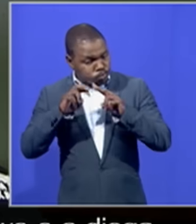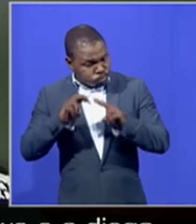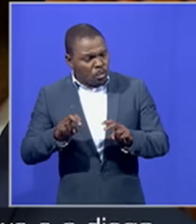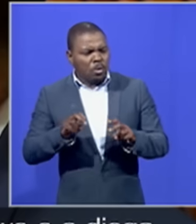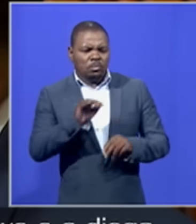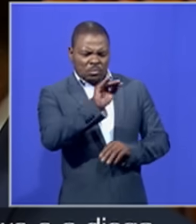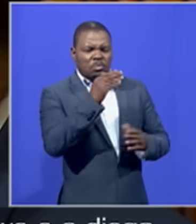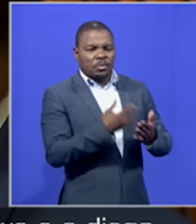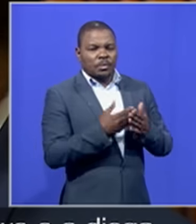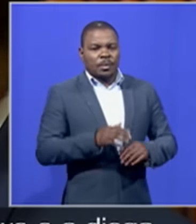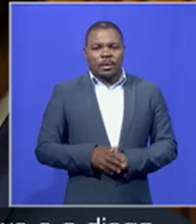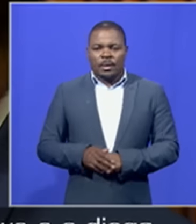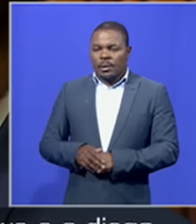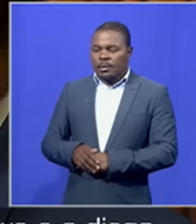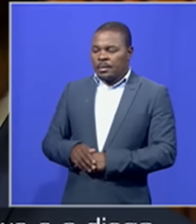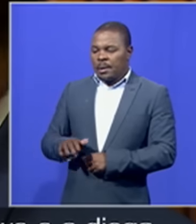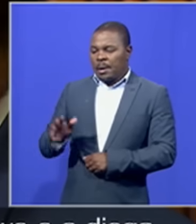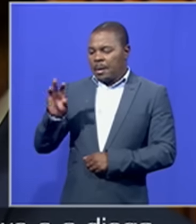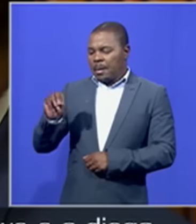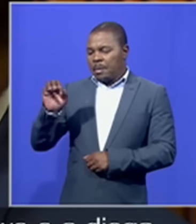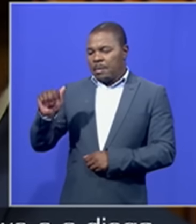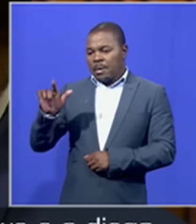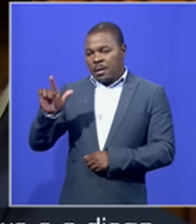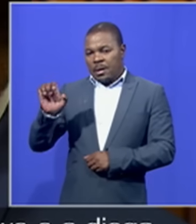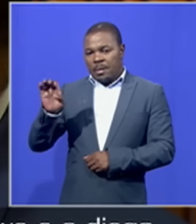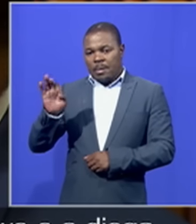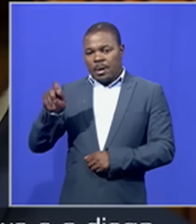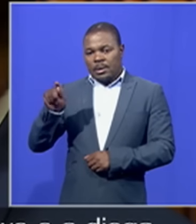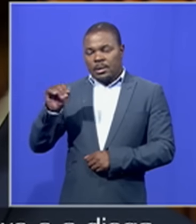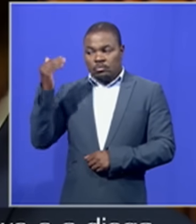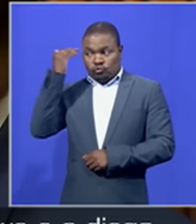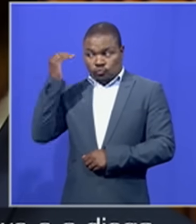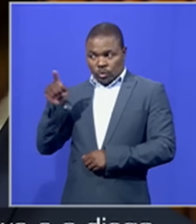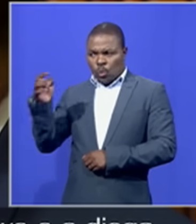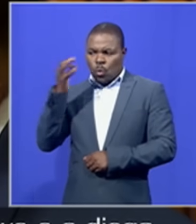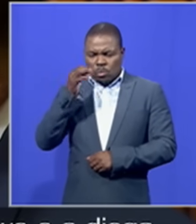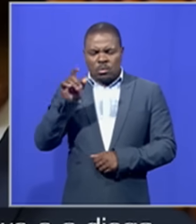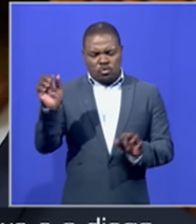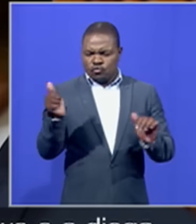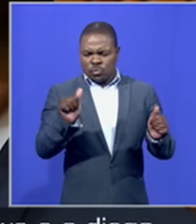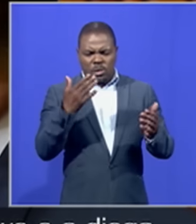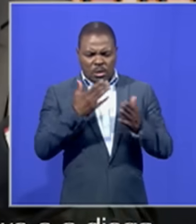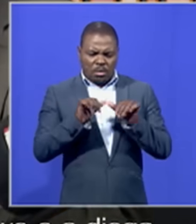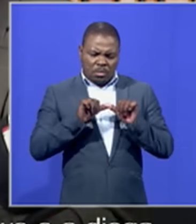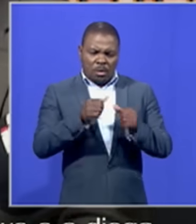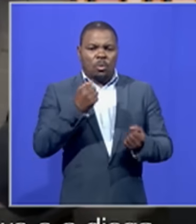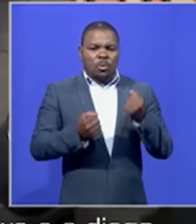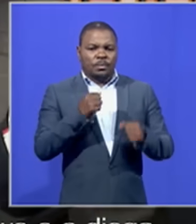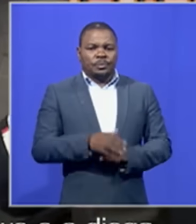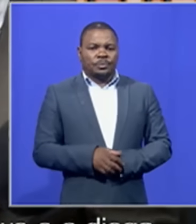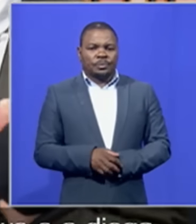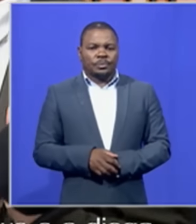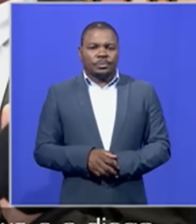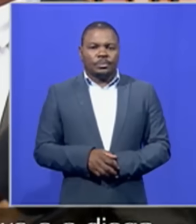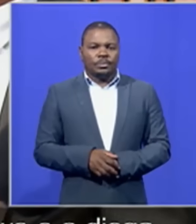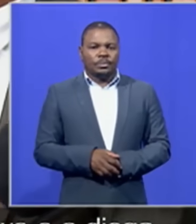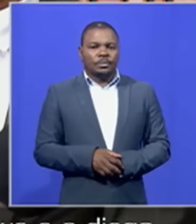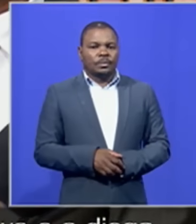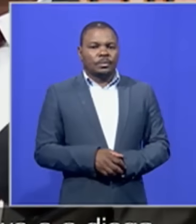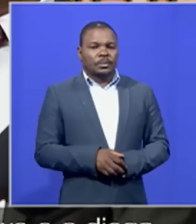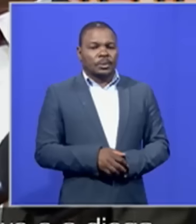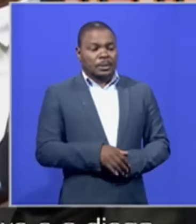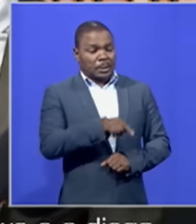investigation. Motšhotšhisi Moagi Malebati o re ba loketše go tšwela pele ka molato wo. The allegations are broad